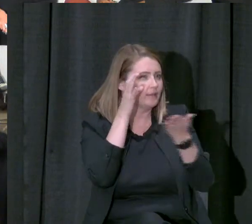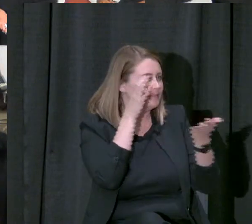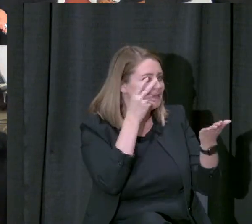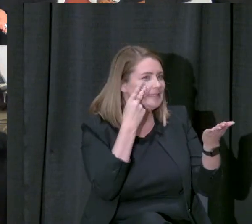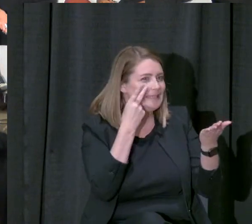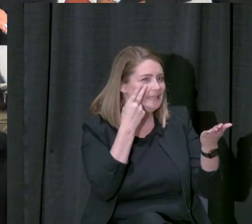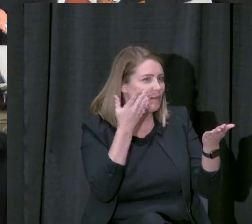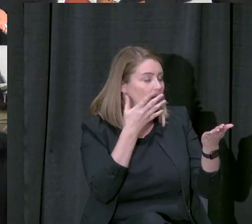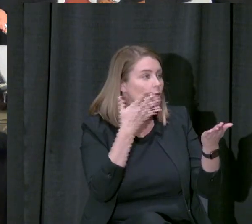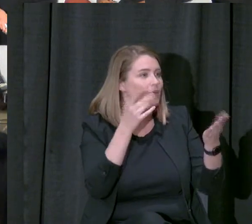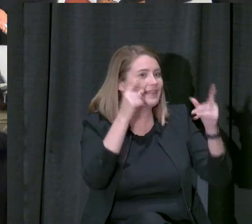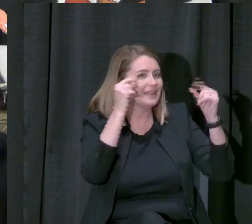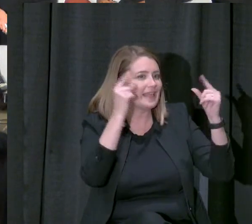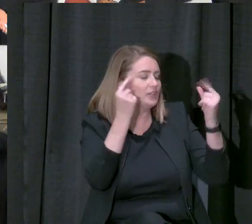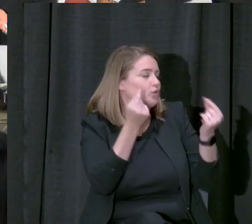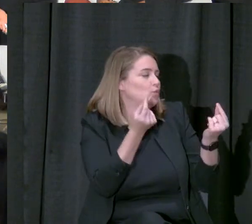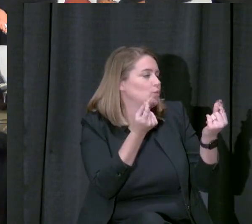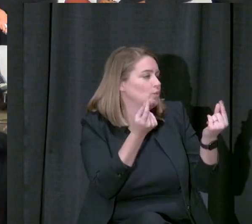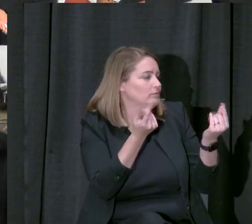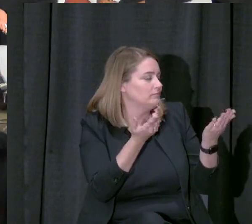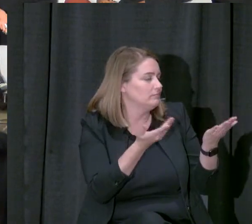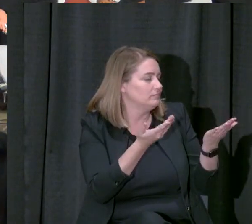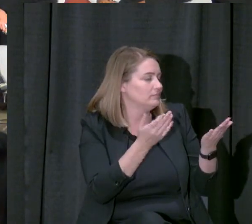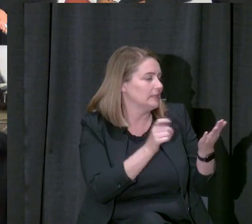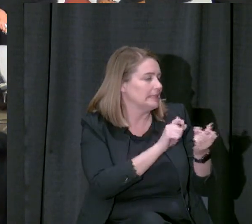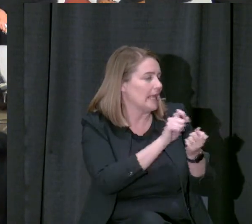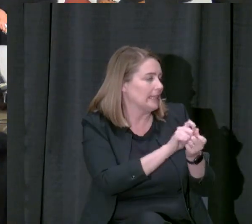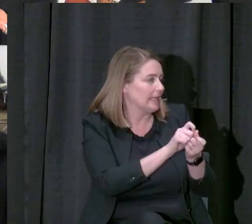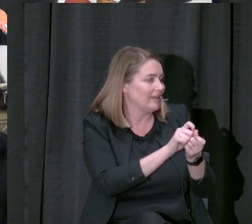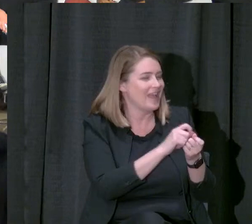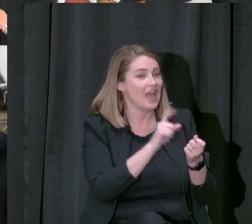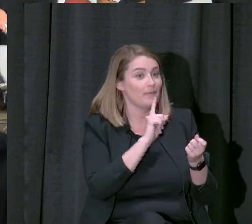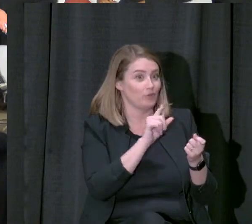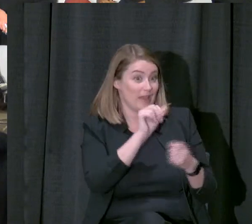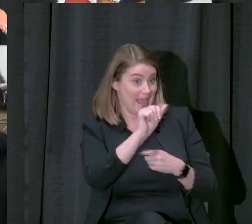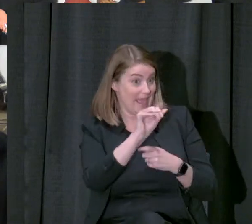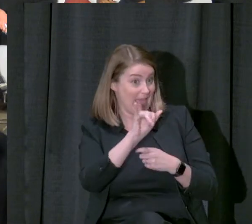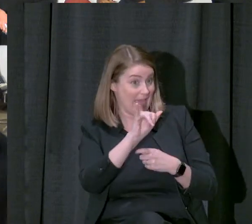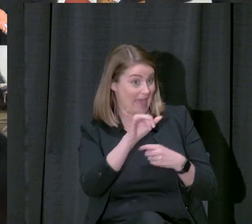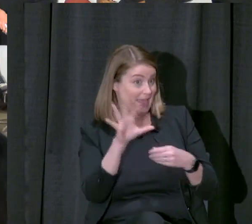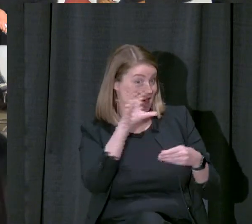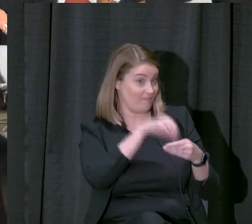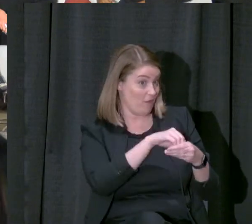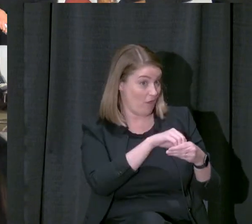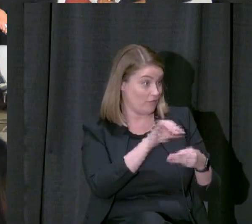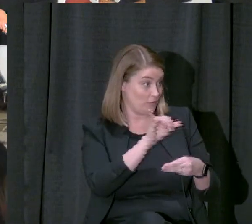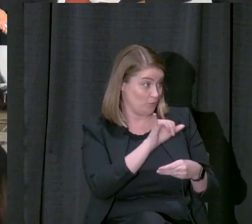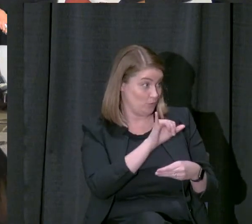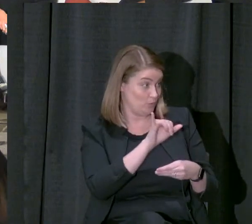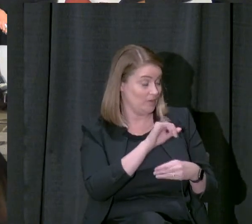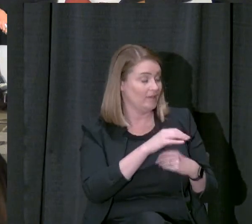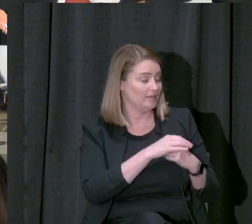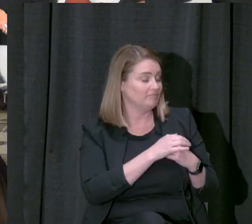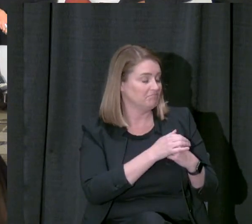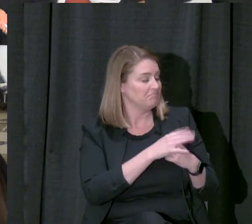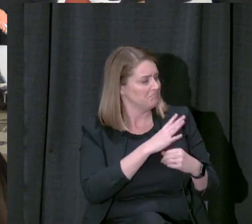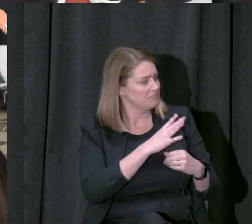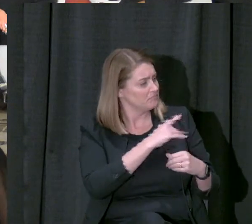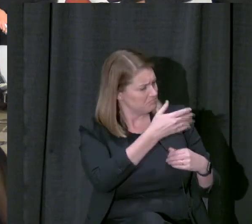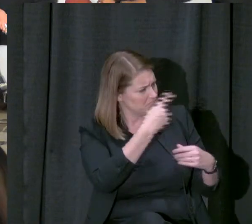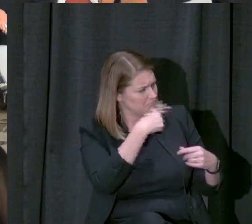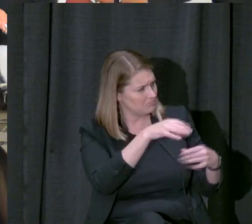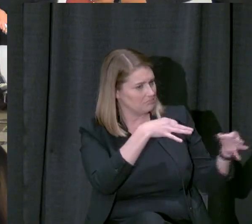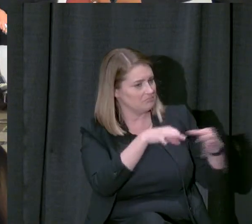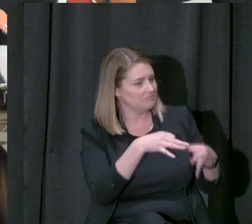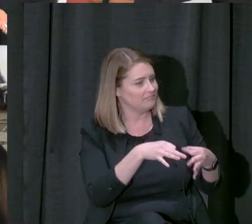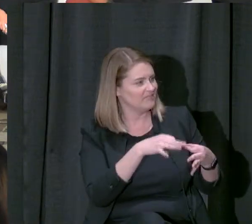are the glasses actually doing? And I imagine this is where some of the AI is going to come in as well. So, yeah, exactly. So do you want to tell me what